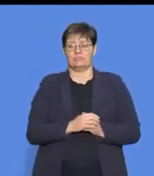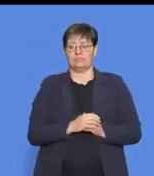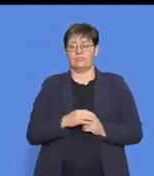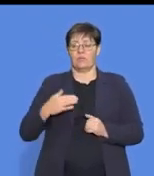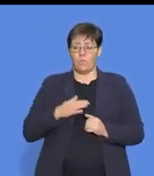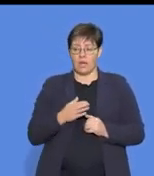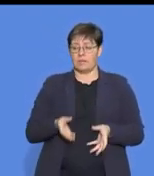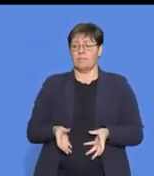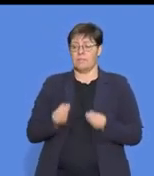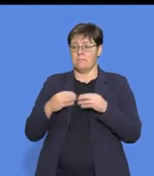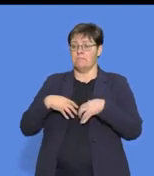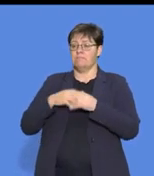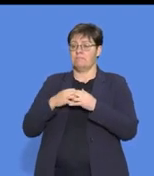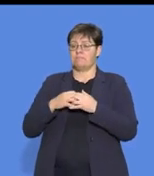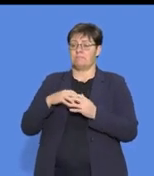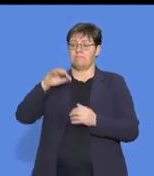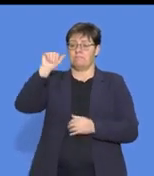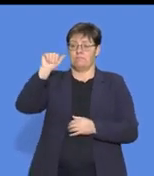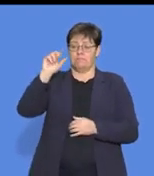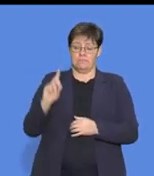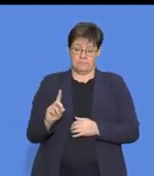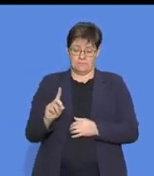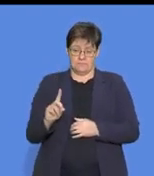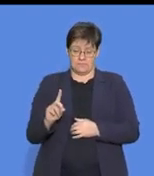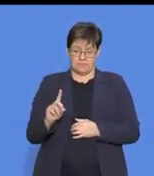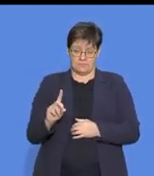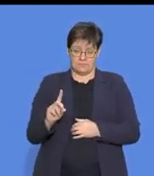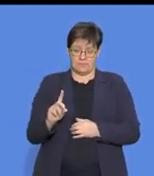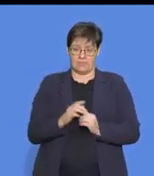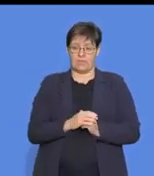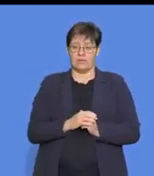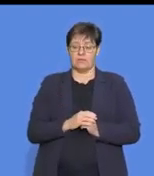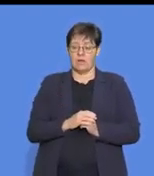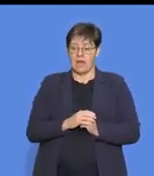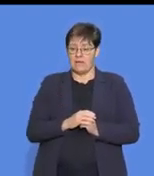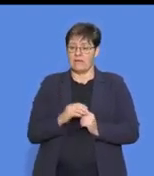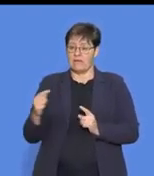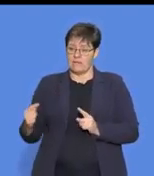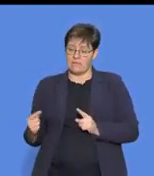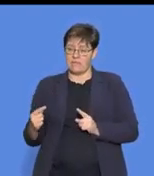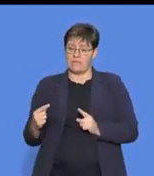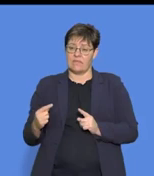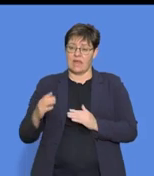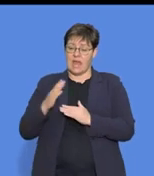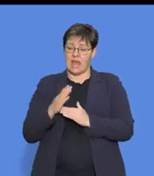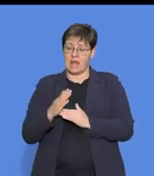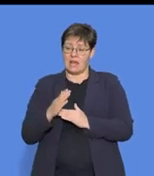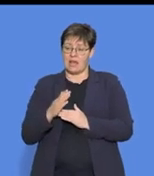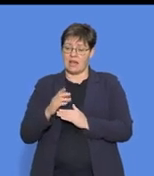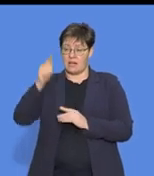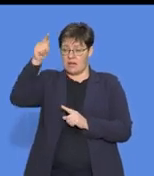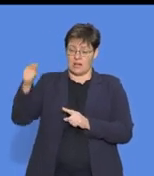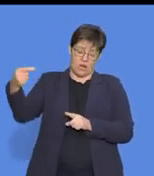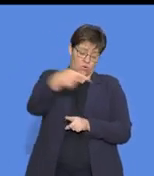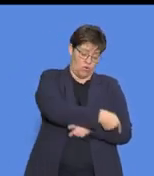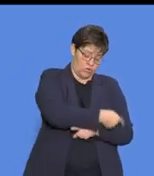to calculate AD. So they want us to calculate AD. I have the angle across from it, okay?